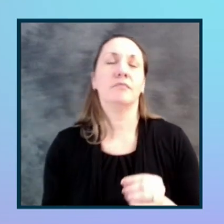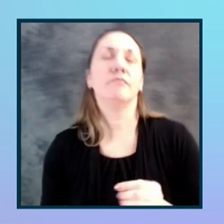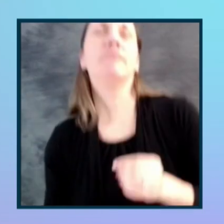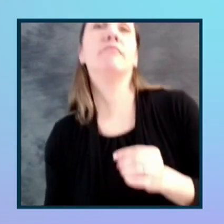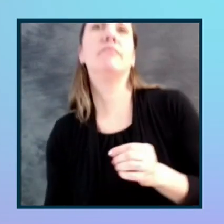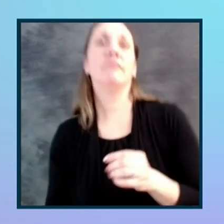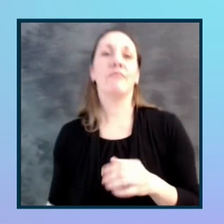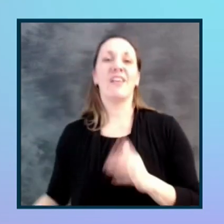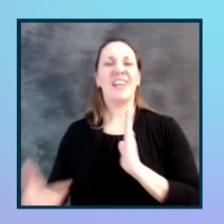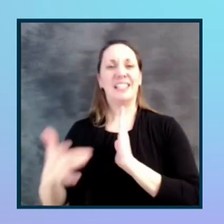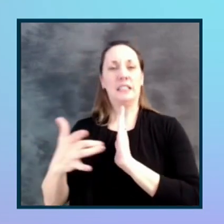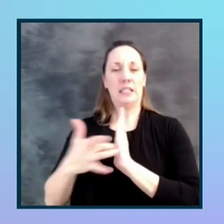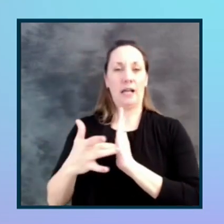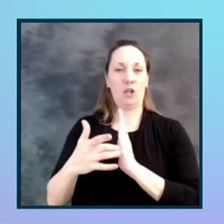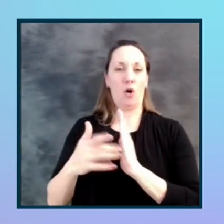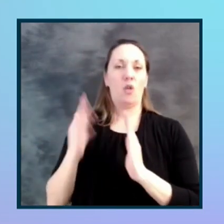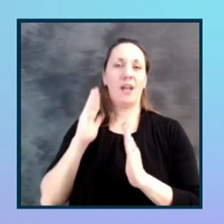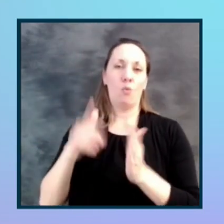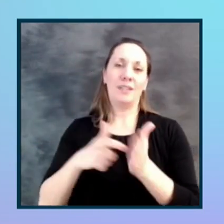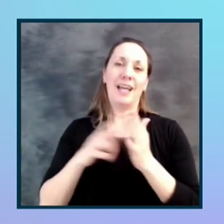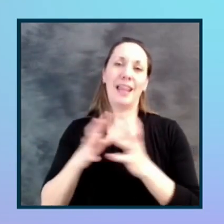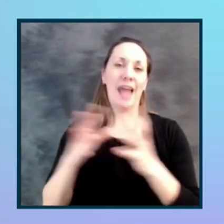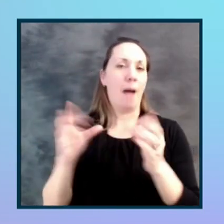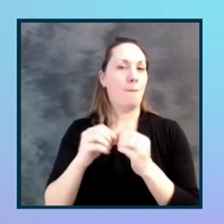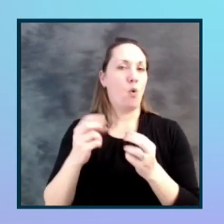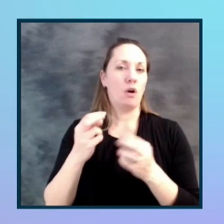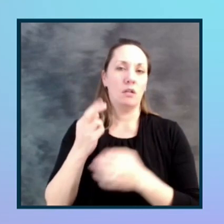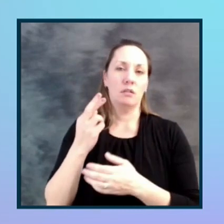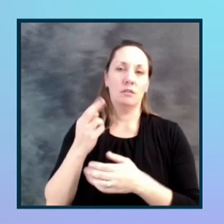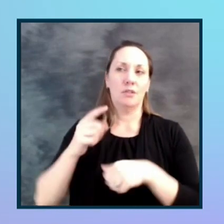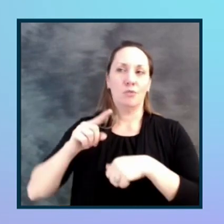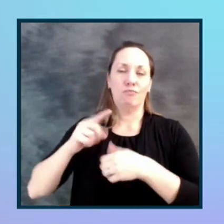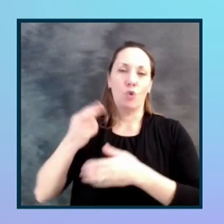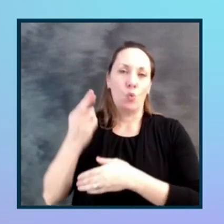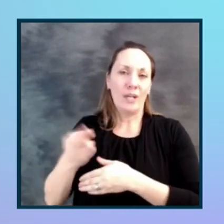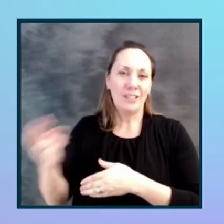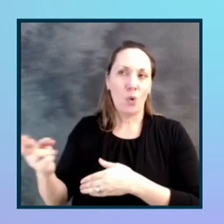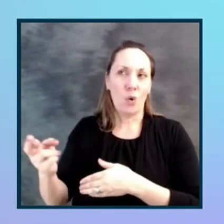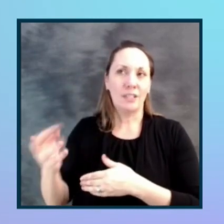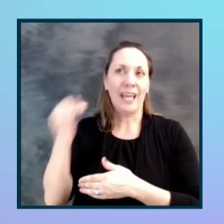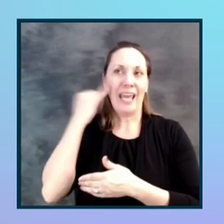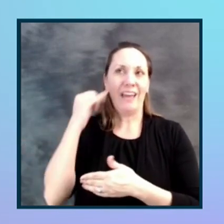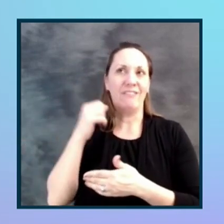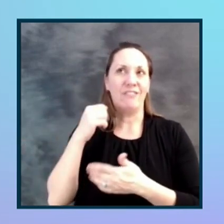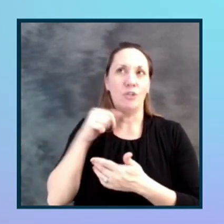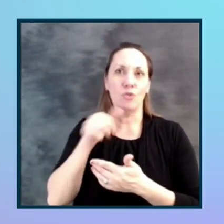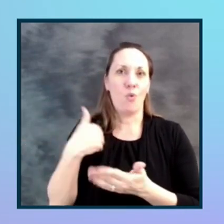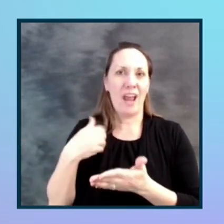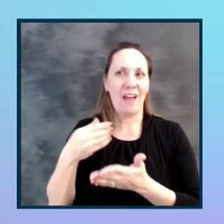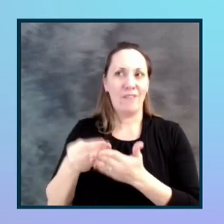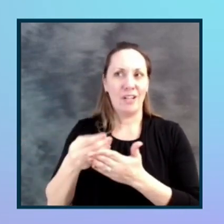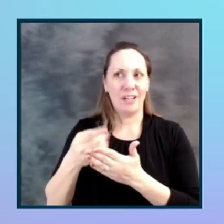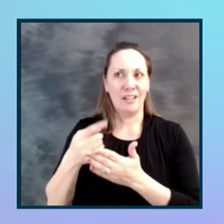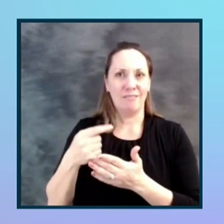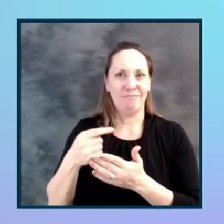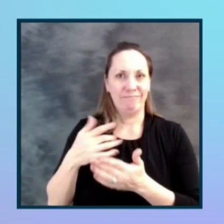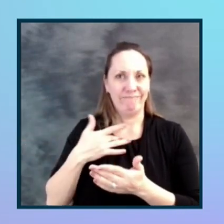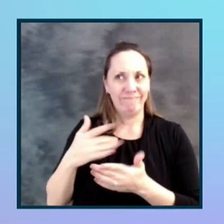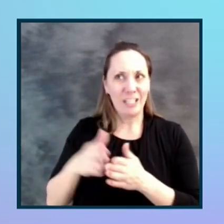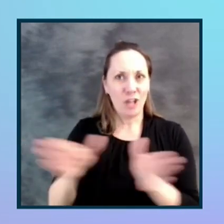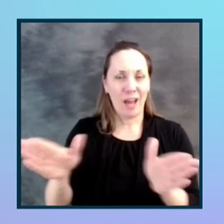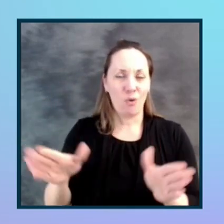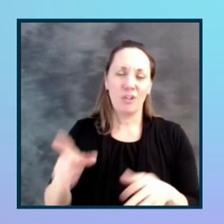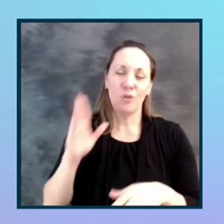and a lot more resources. Chances are that if you're struggling with funding, you don't have the resources to do it as well. So